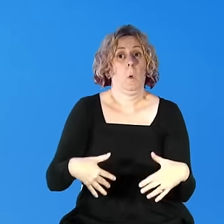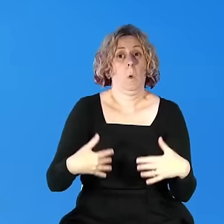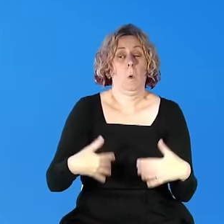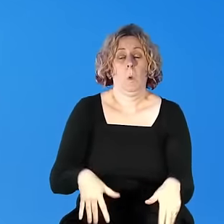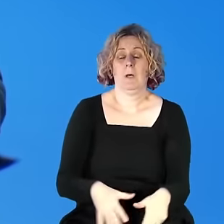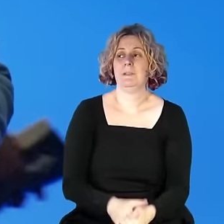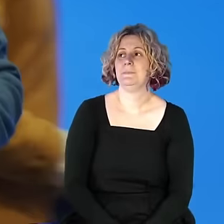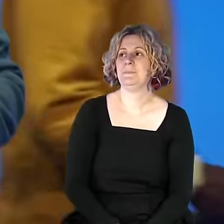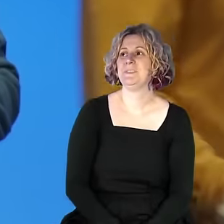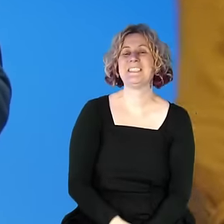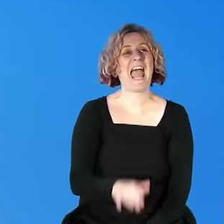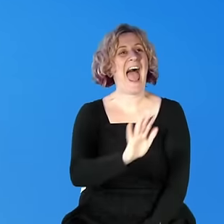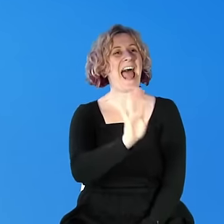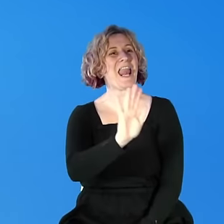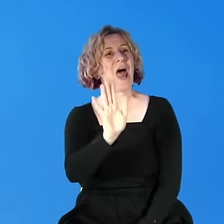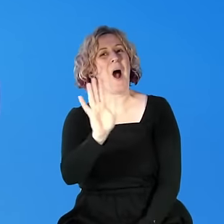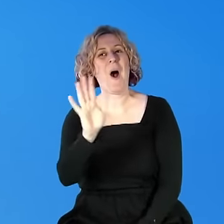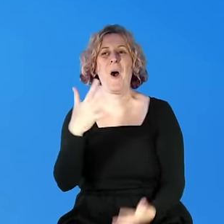Well, hello everybody.